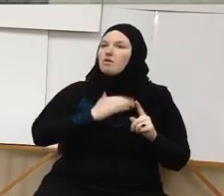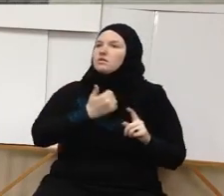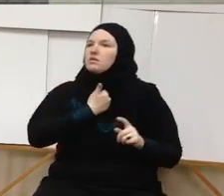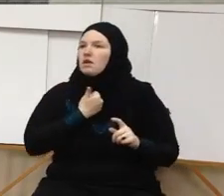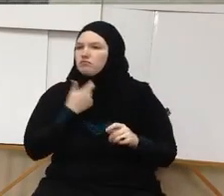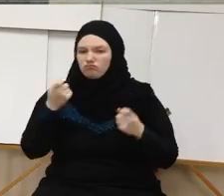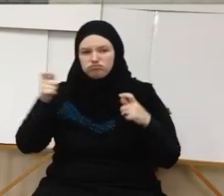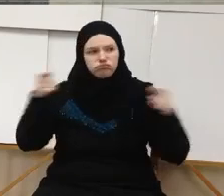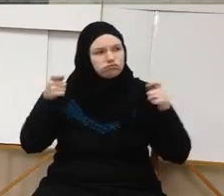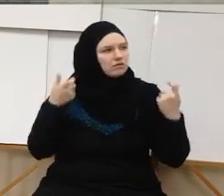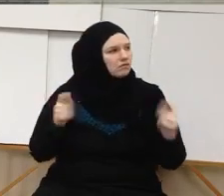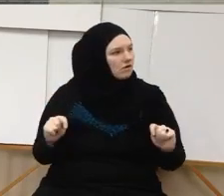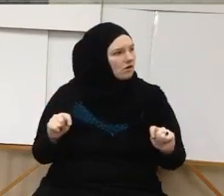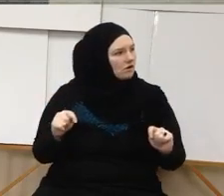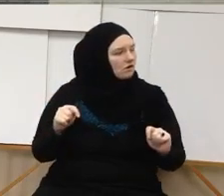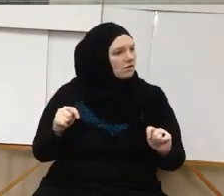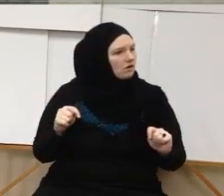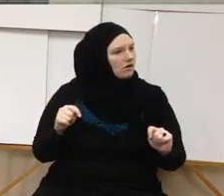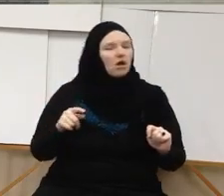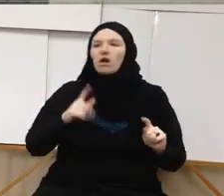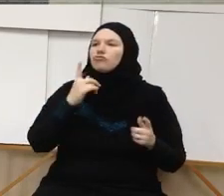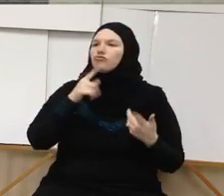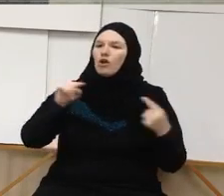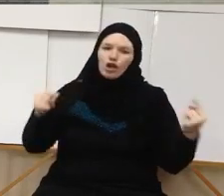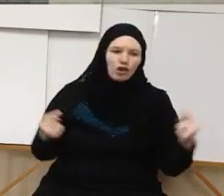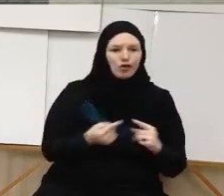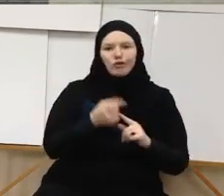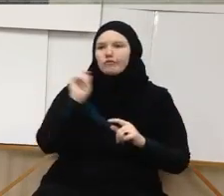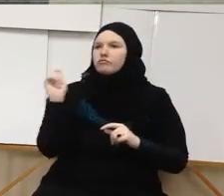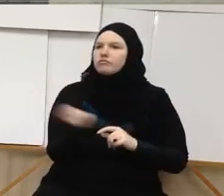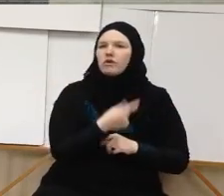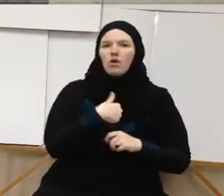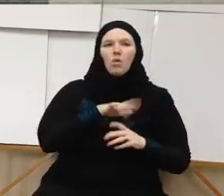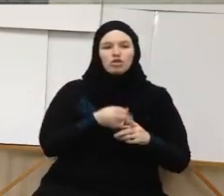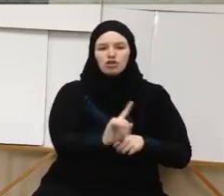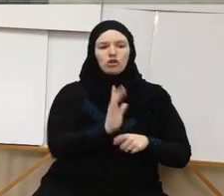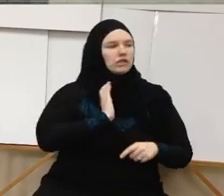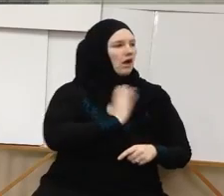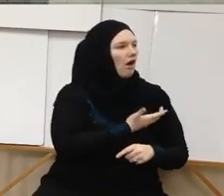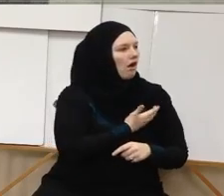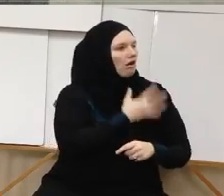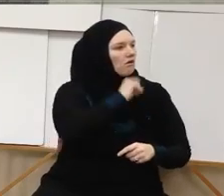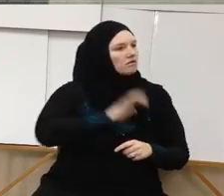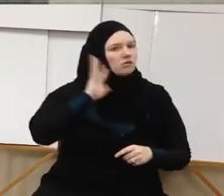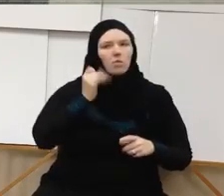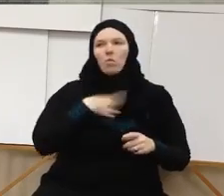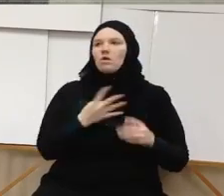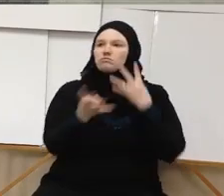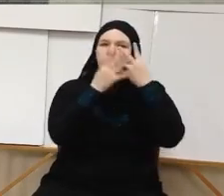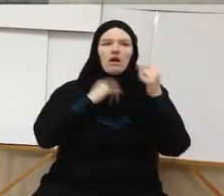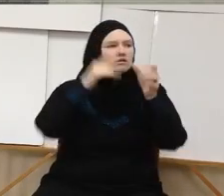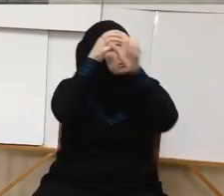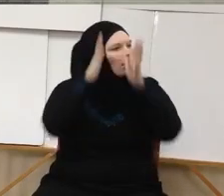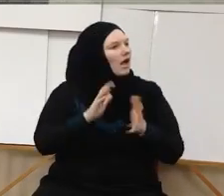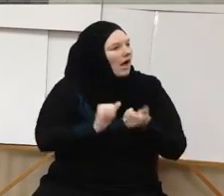ourselves, whipping our backs and insulting our elders and imprisoning our scholars? How